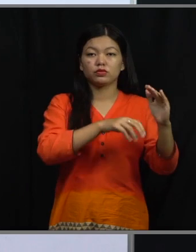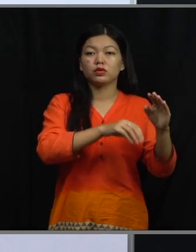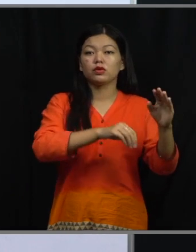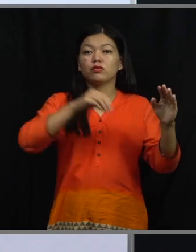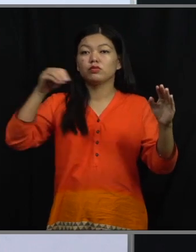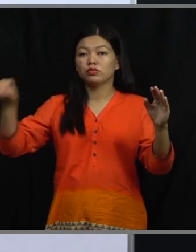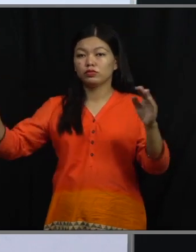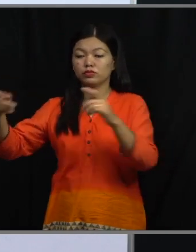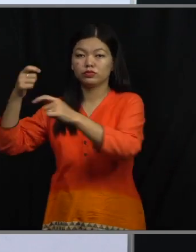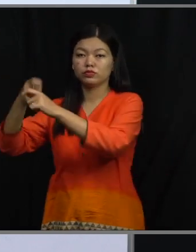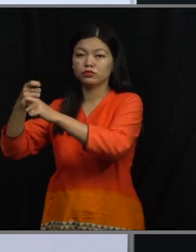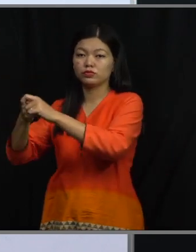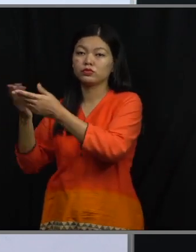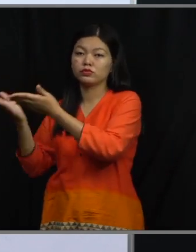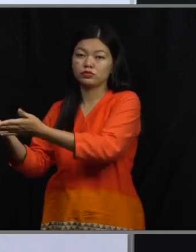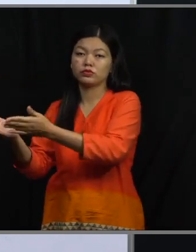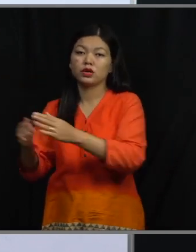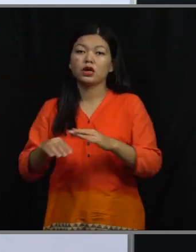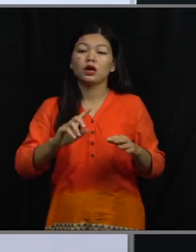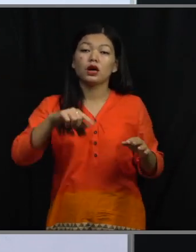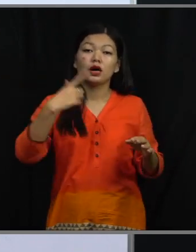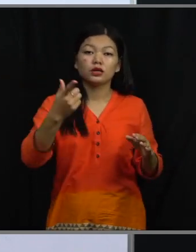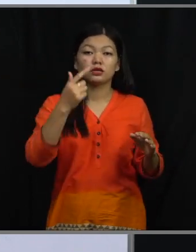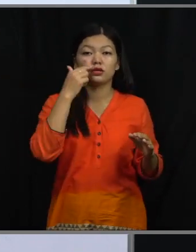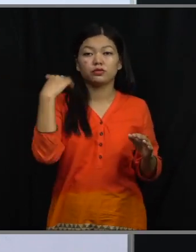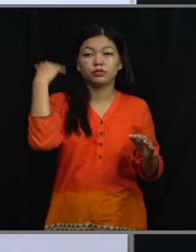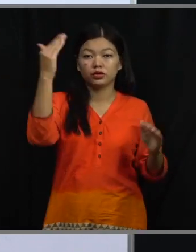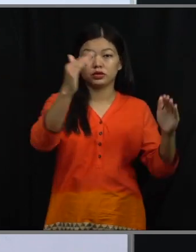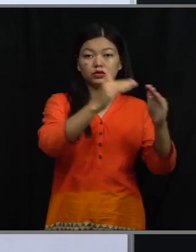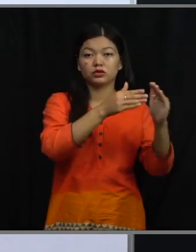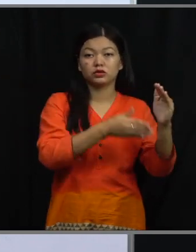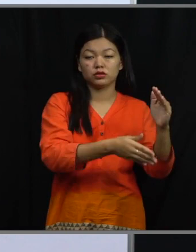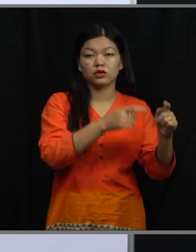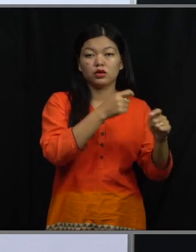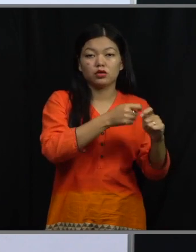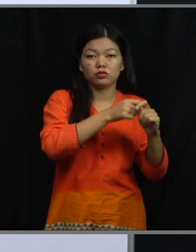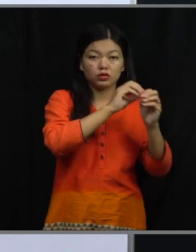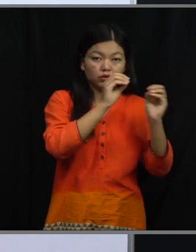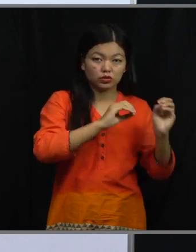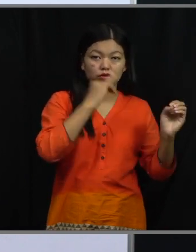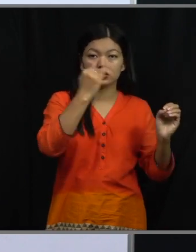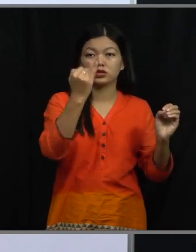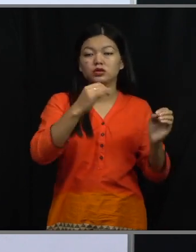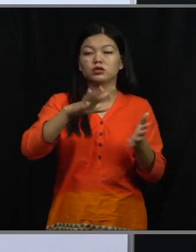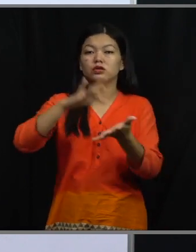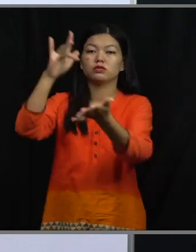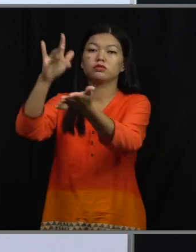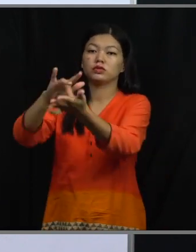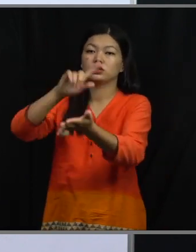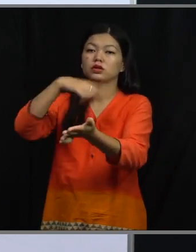plays a very important role in breaking up into nuclear family, okay. And that is the reason why when we look into